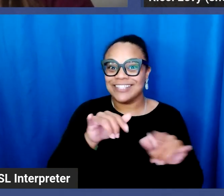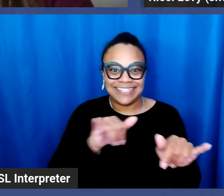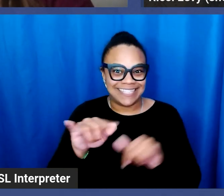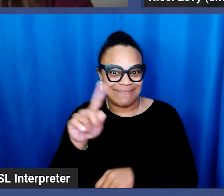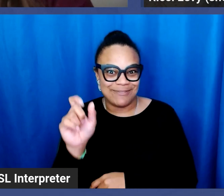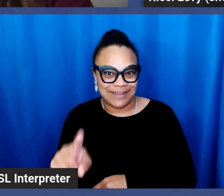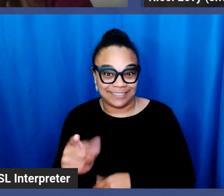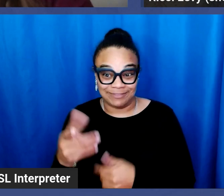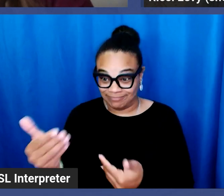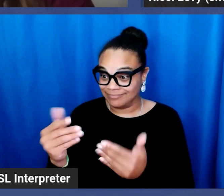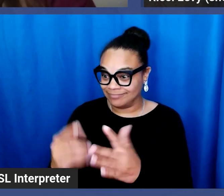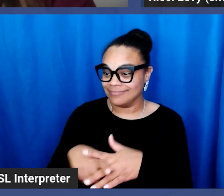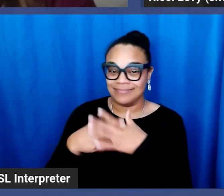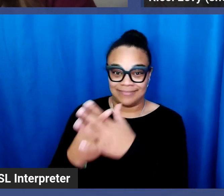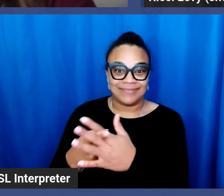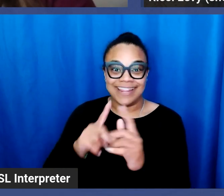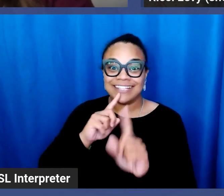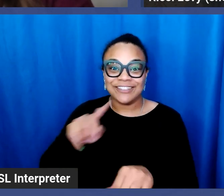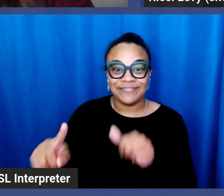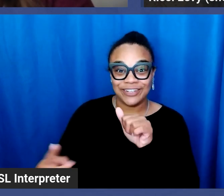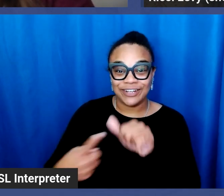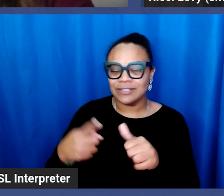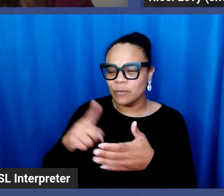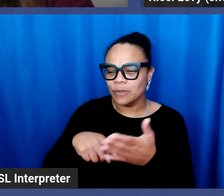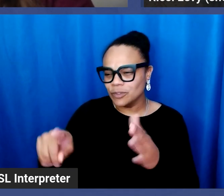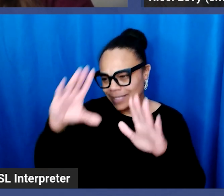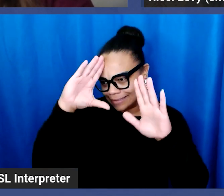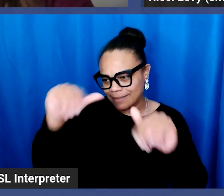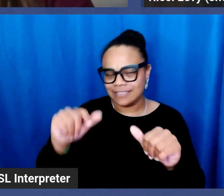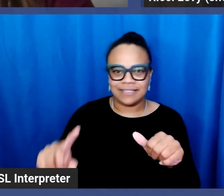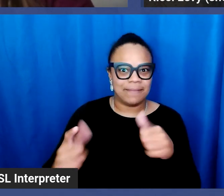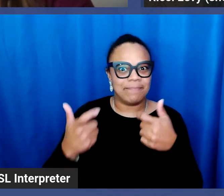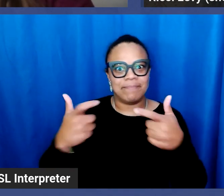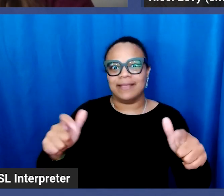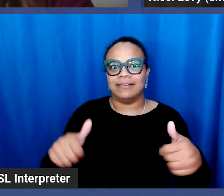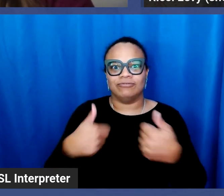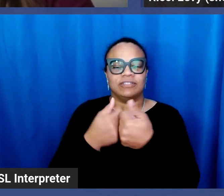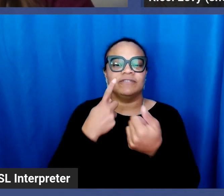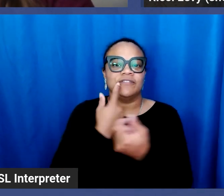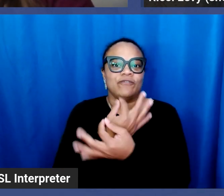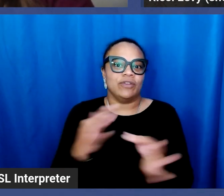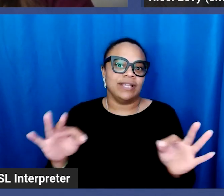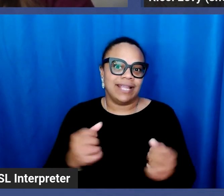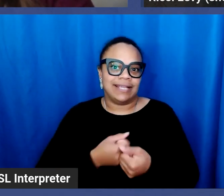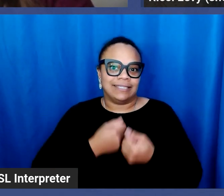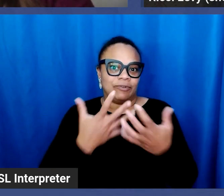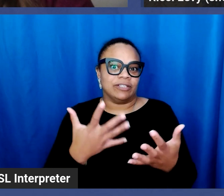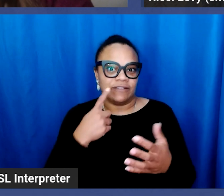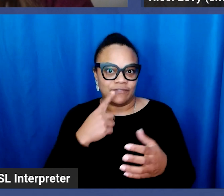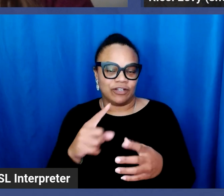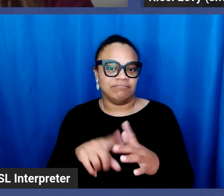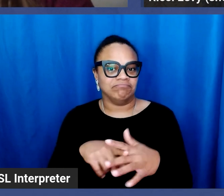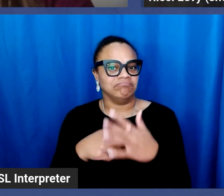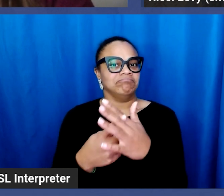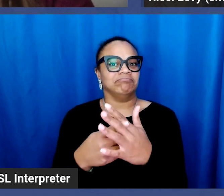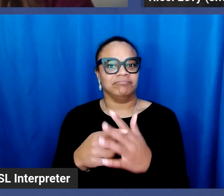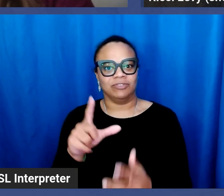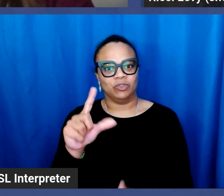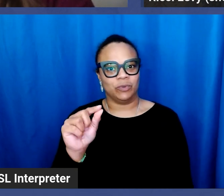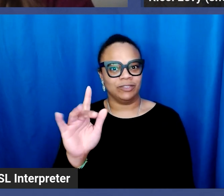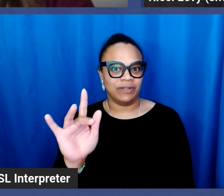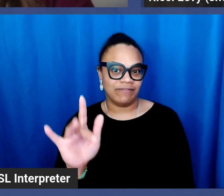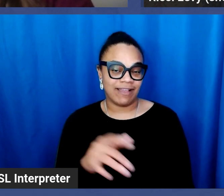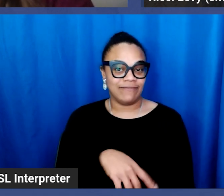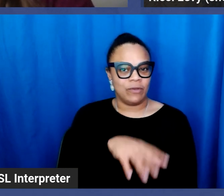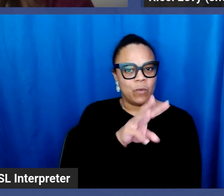And I want you to kick us off here. What do you anticipate as the biggest challenges to free expression in early 2025? And what's